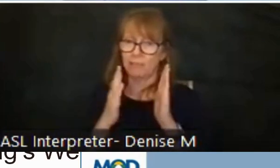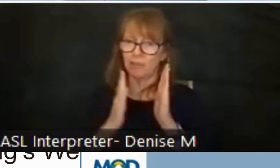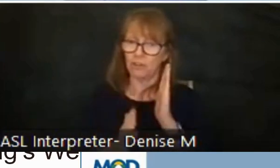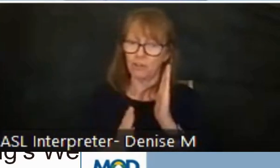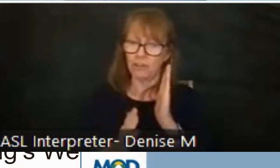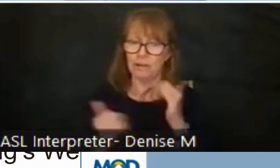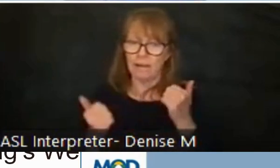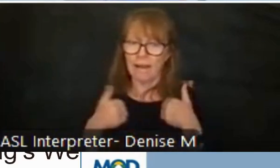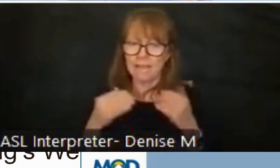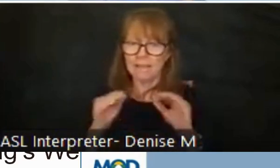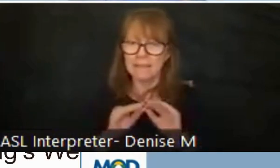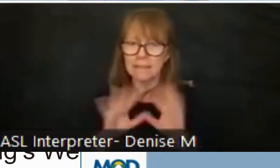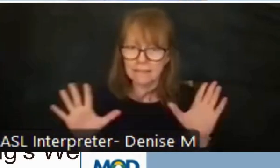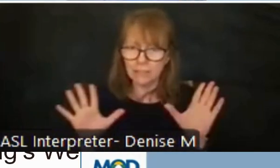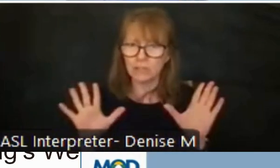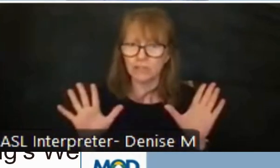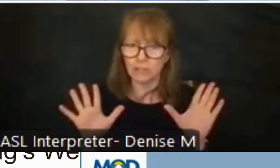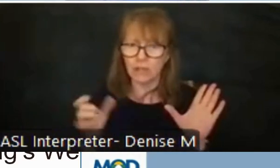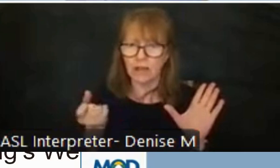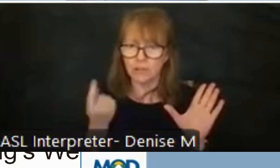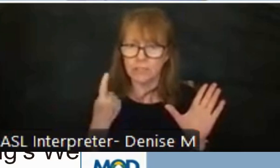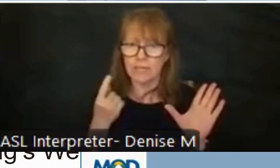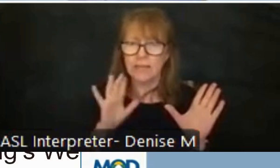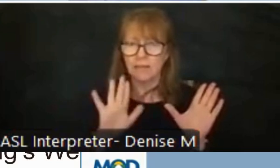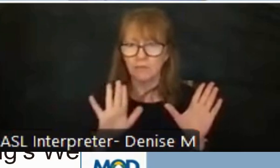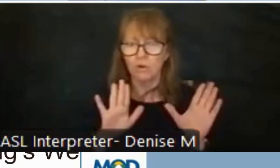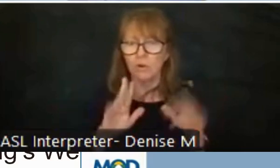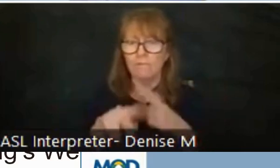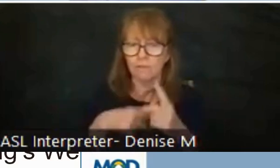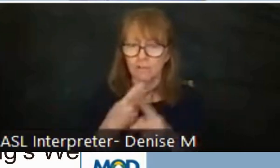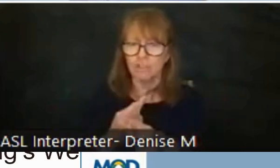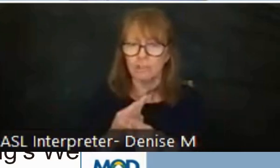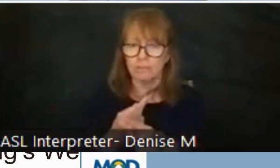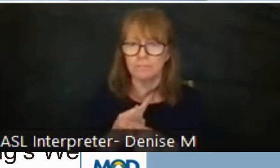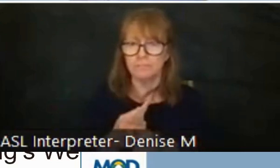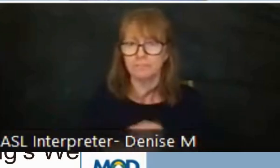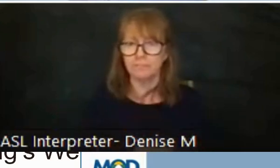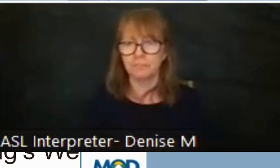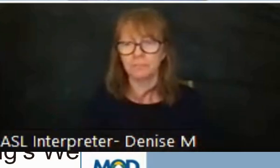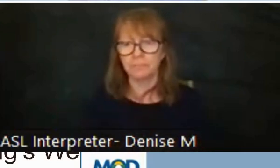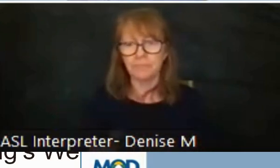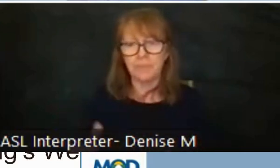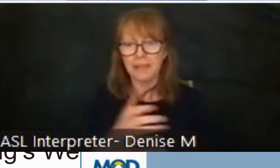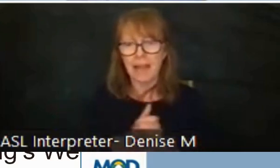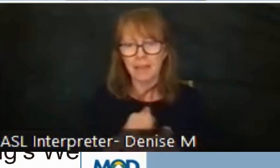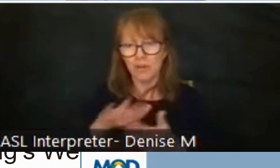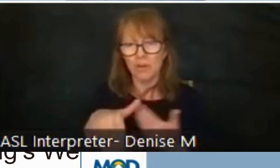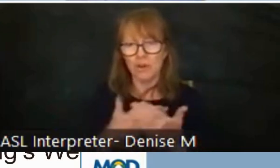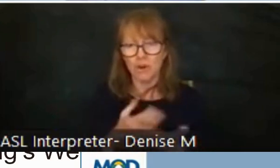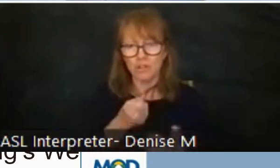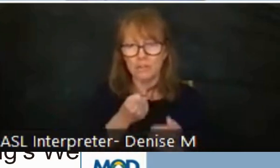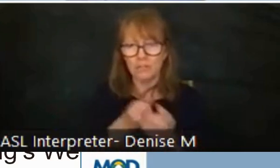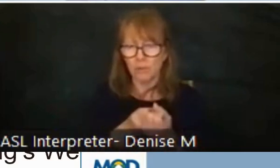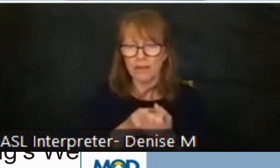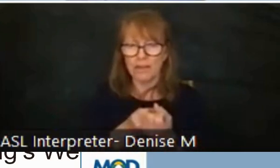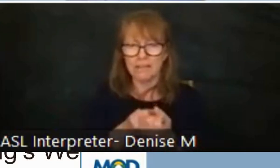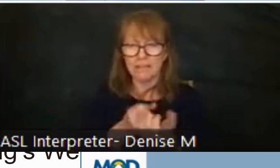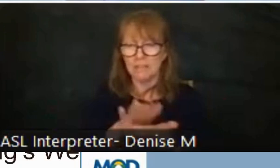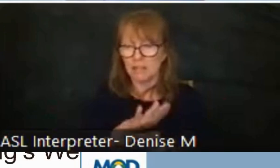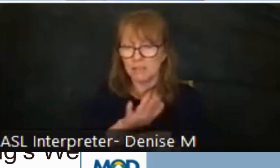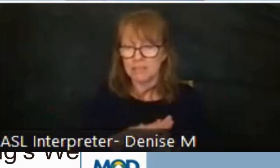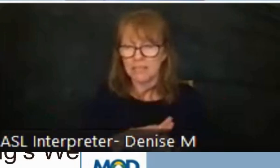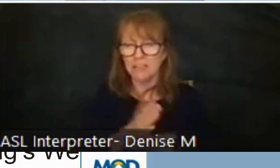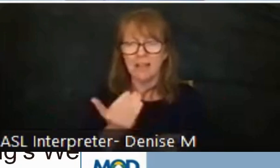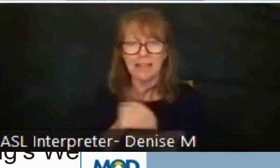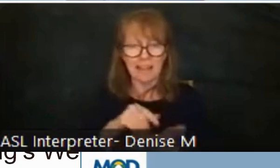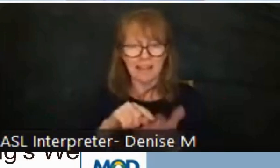has a clear understanding of your version of events. Gather all your supporting documentation, again, at the beginning